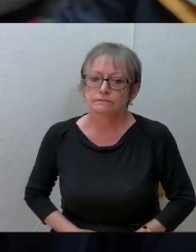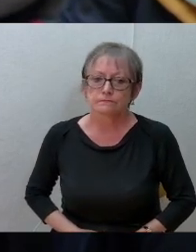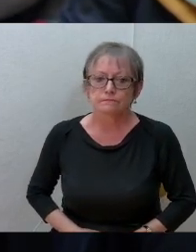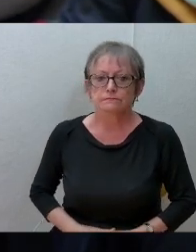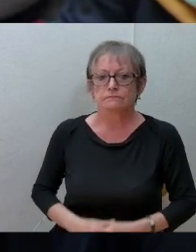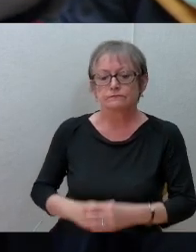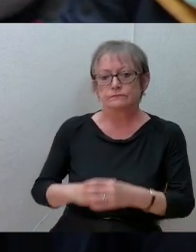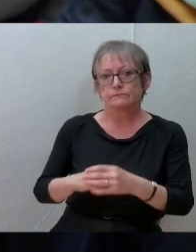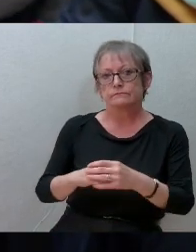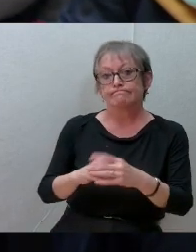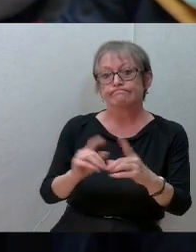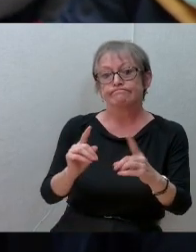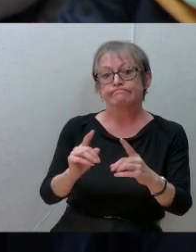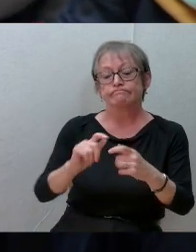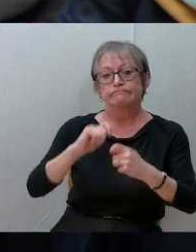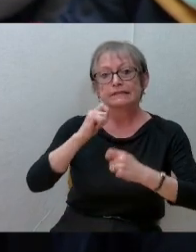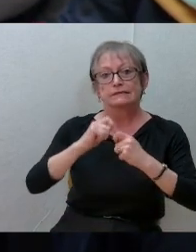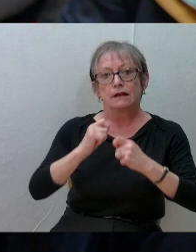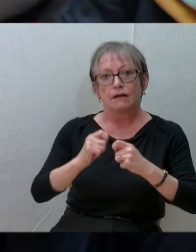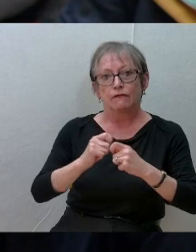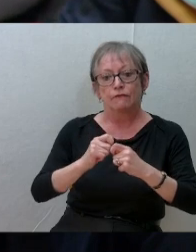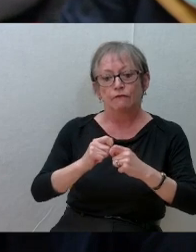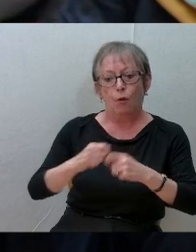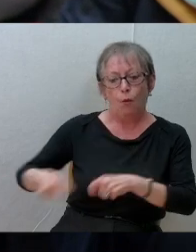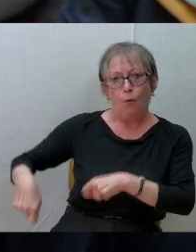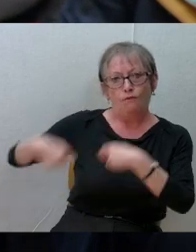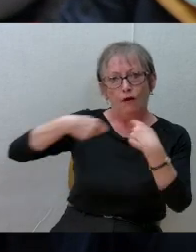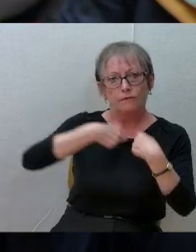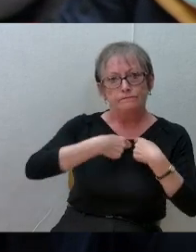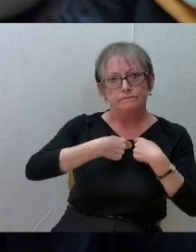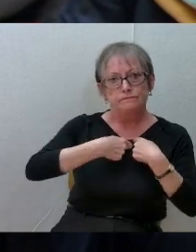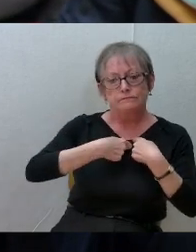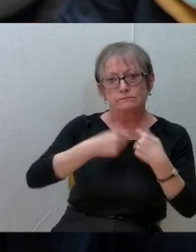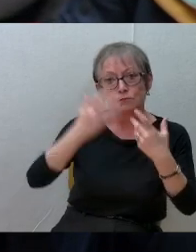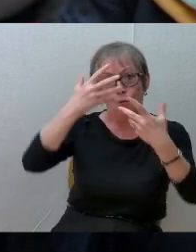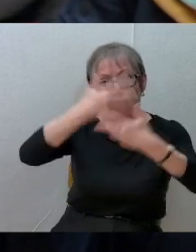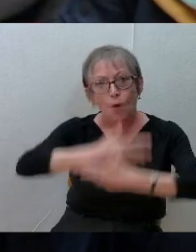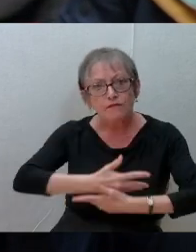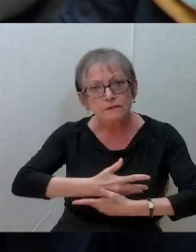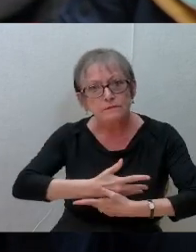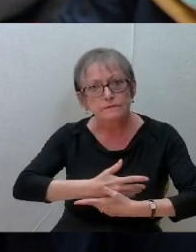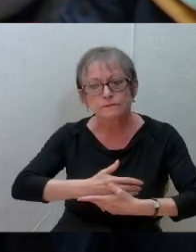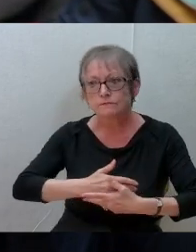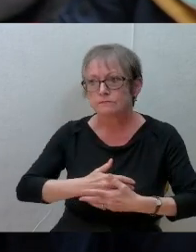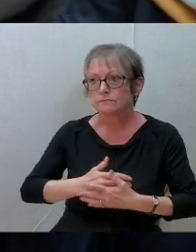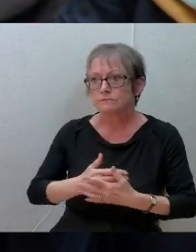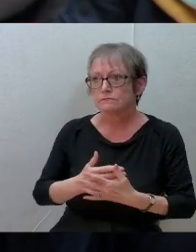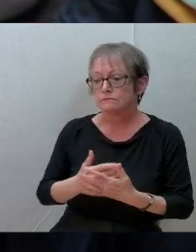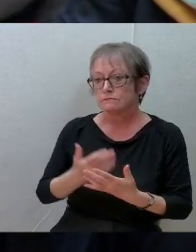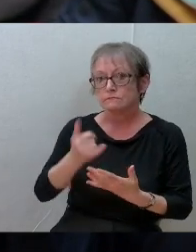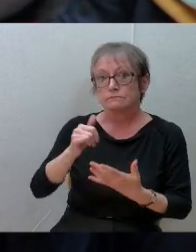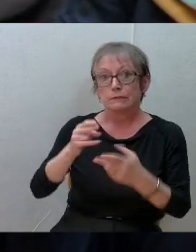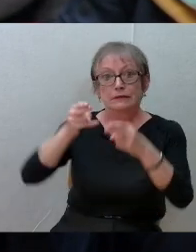her scarf. And she put that around us because she was worried that we may perish in